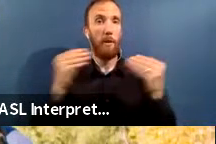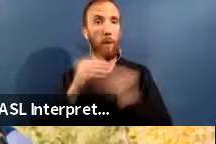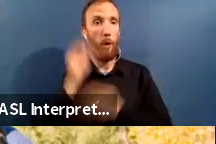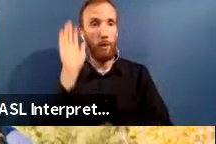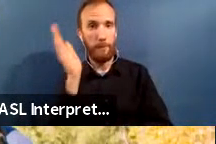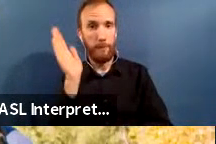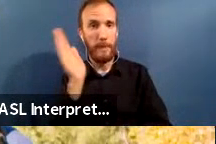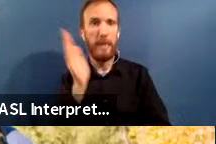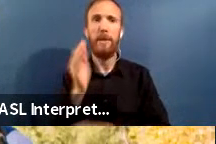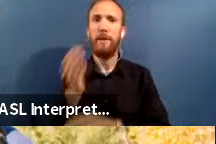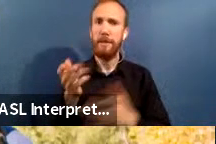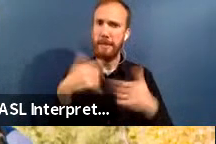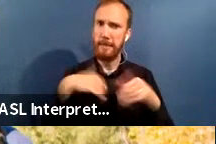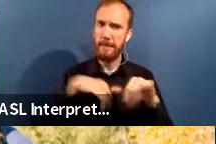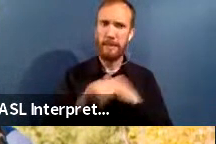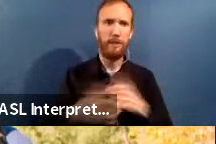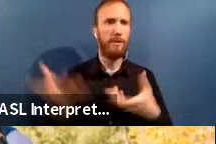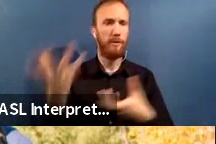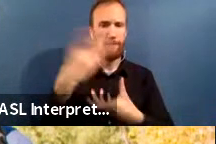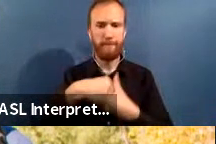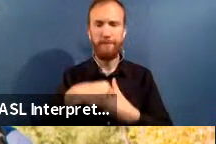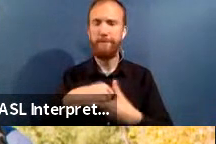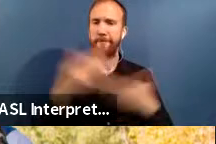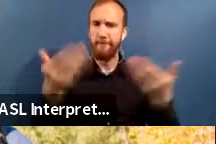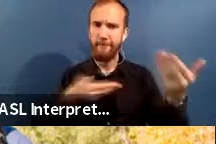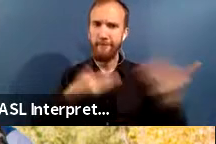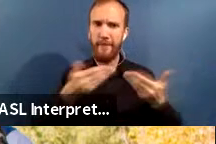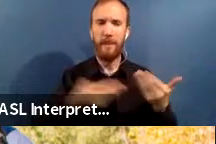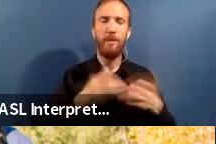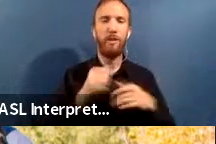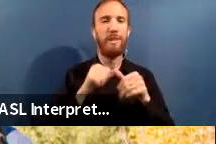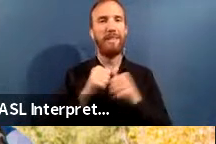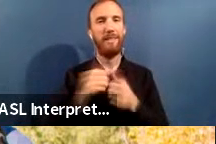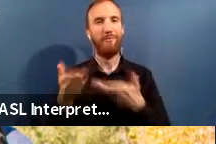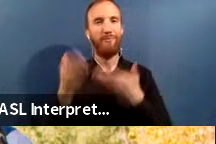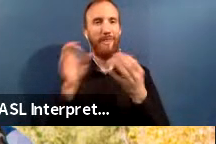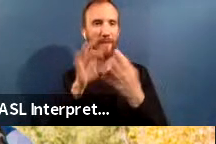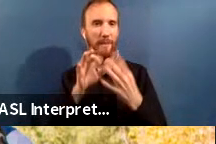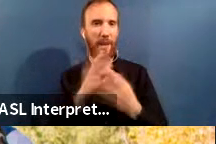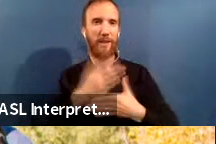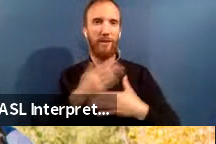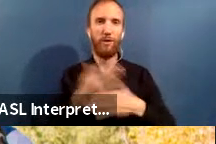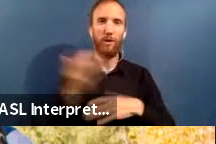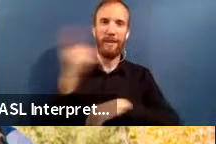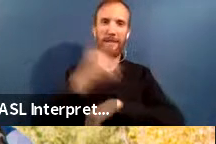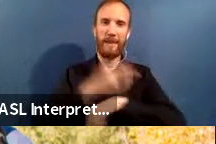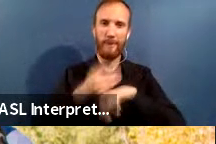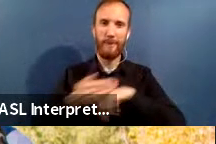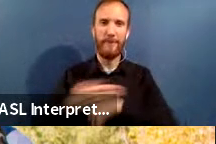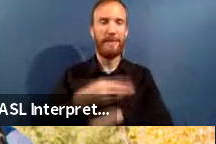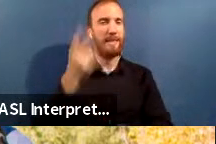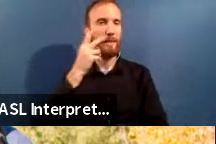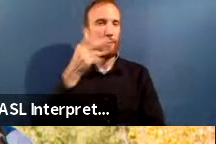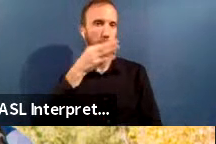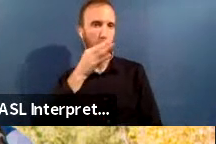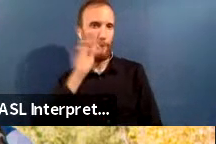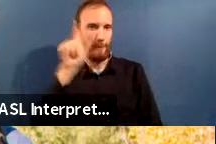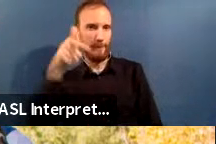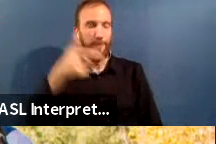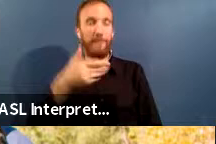please continue to give your feedback. Enjoy the rest of your day. Talk soon. Thank you. Thank you.